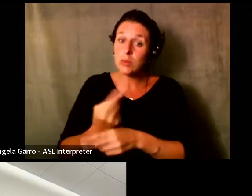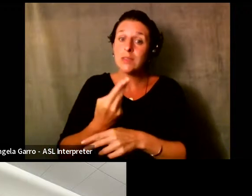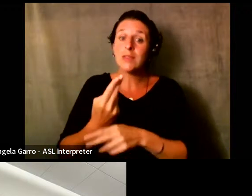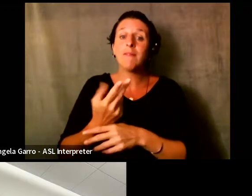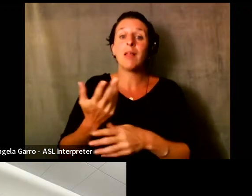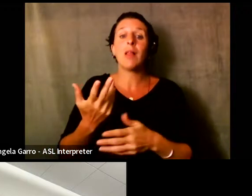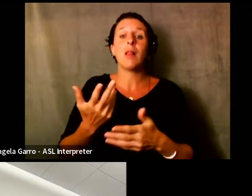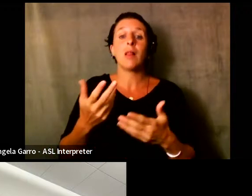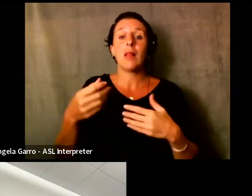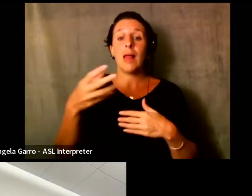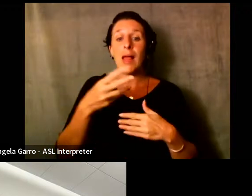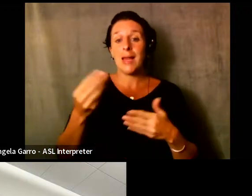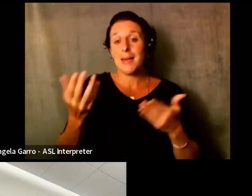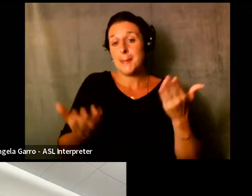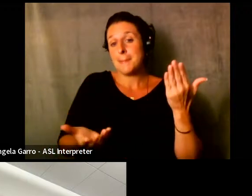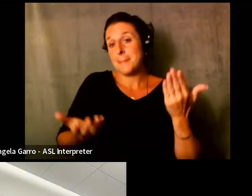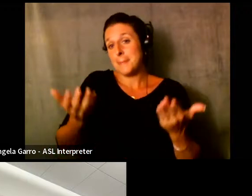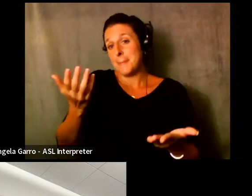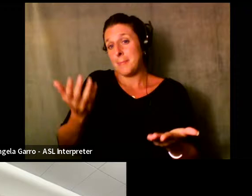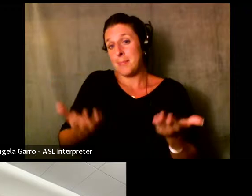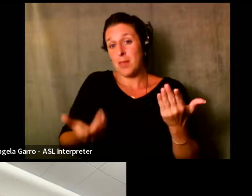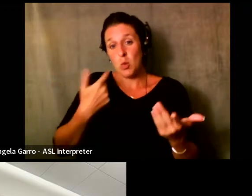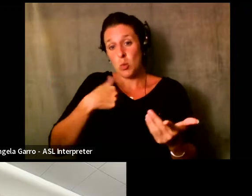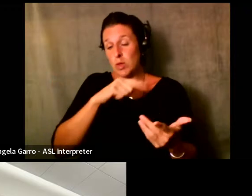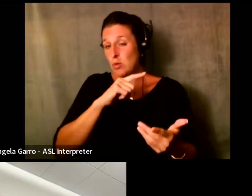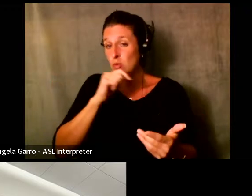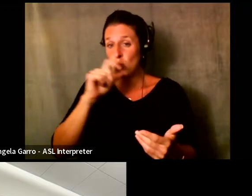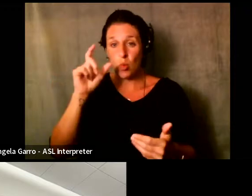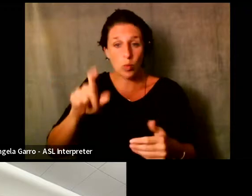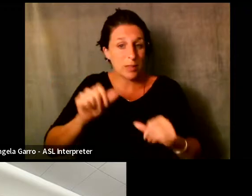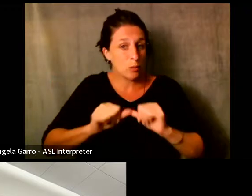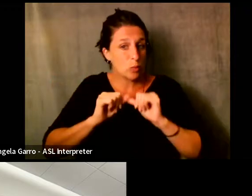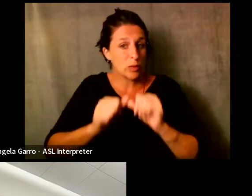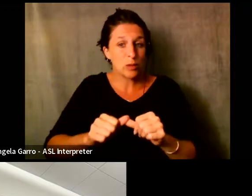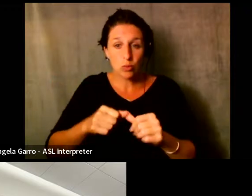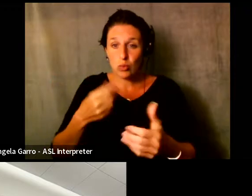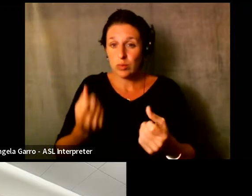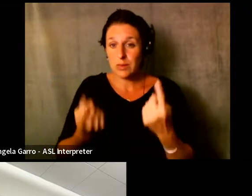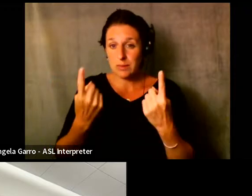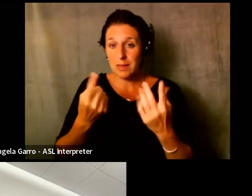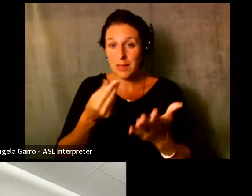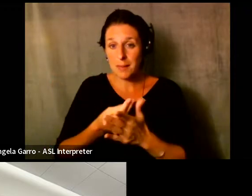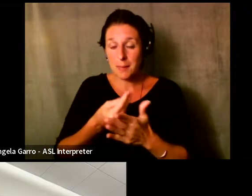and maybe we don't need to continue to spend the money. So